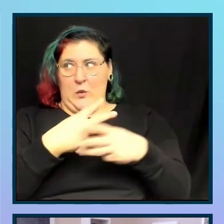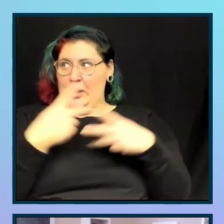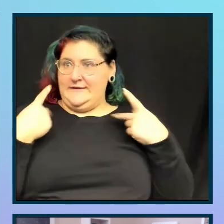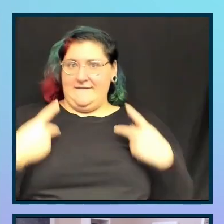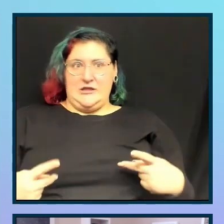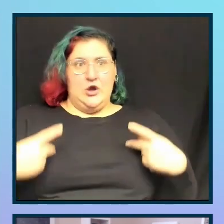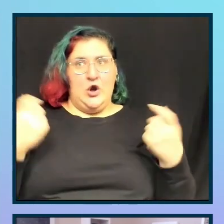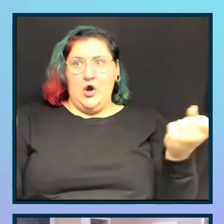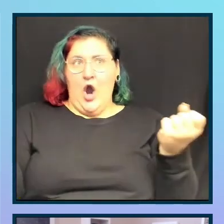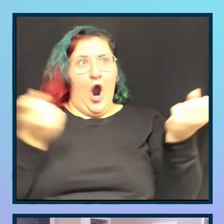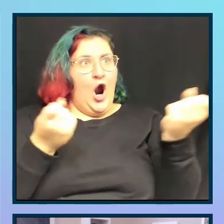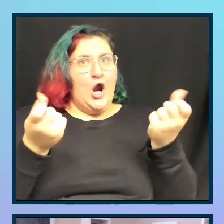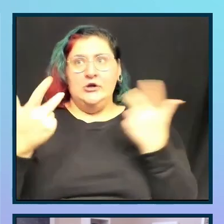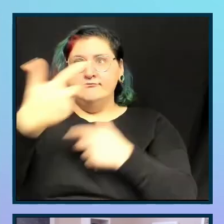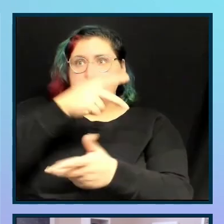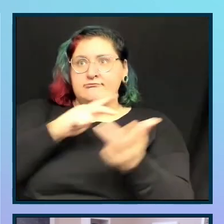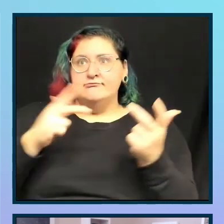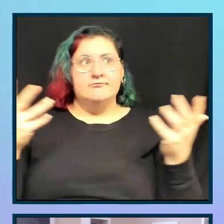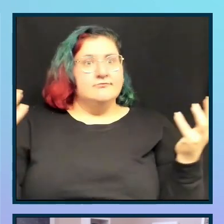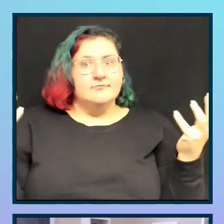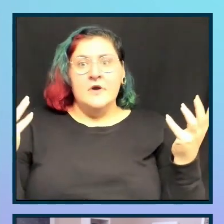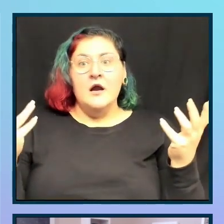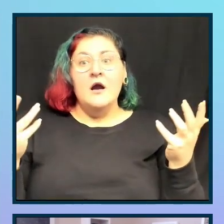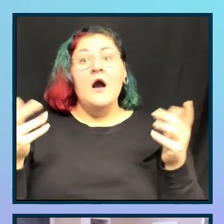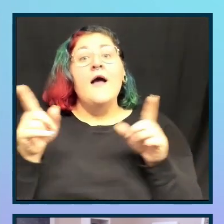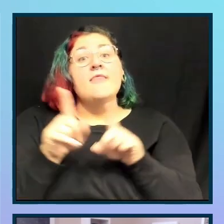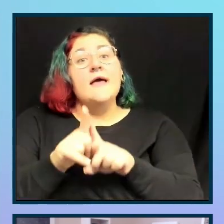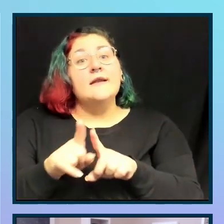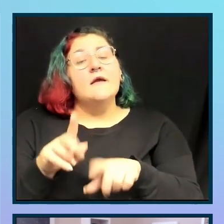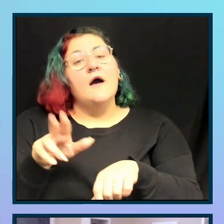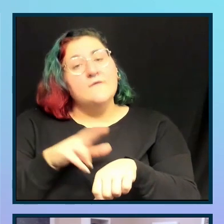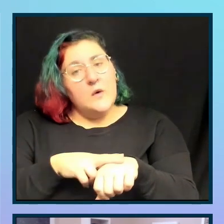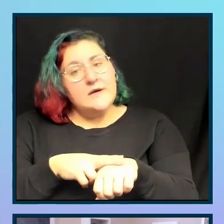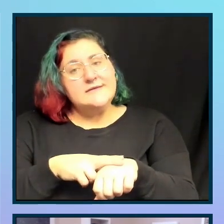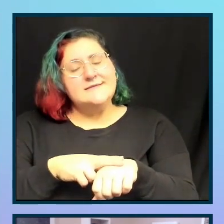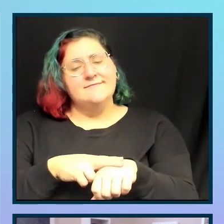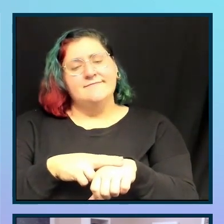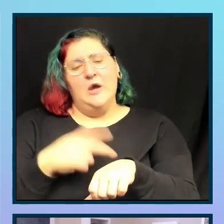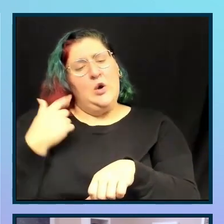has care been taken to avoid giving artificial intelligence systems